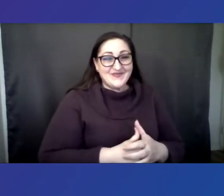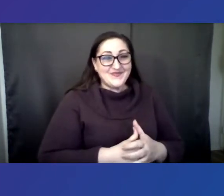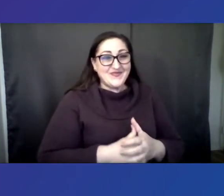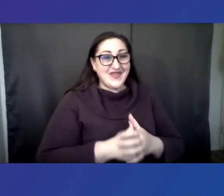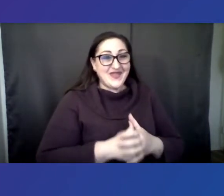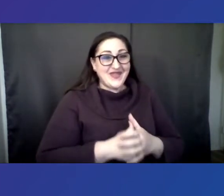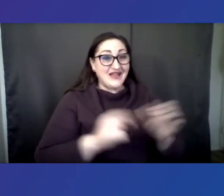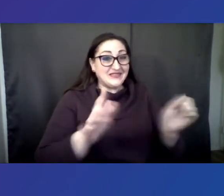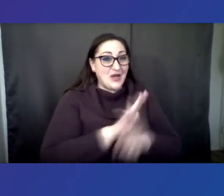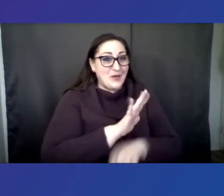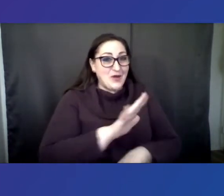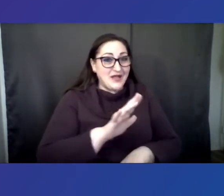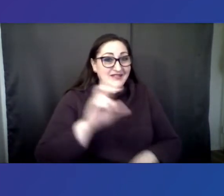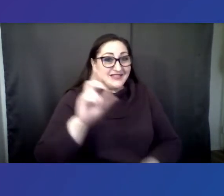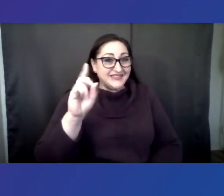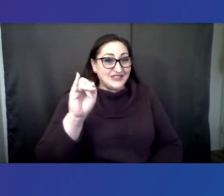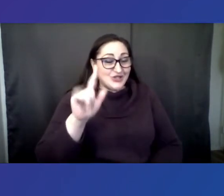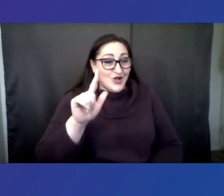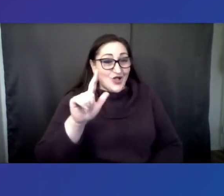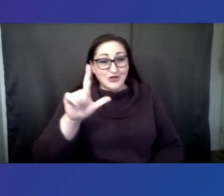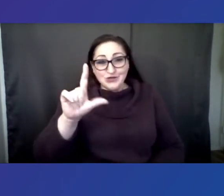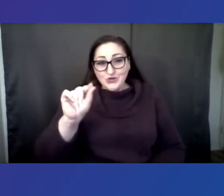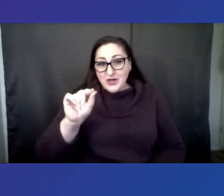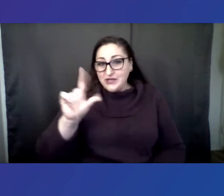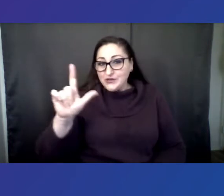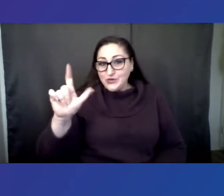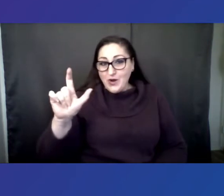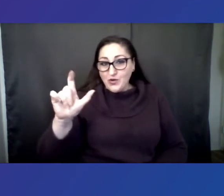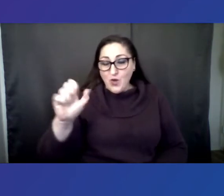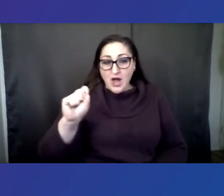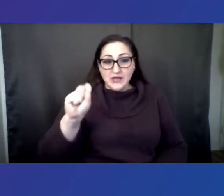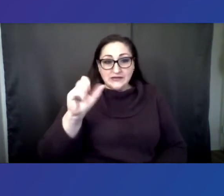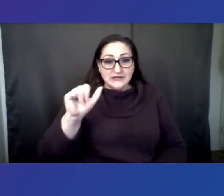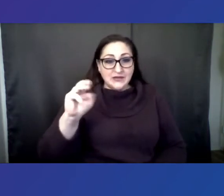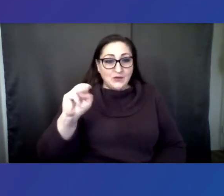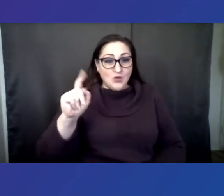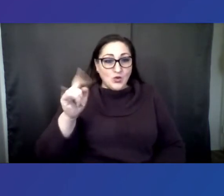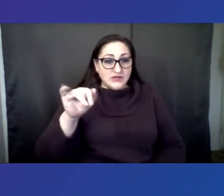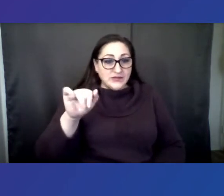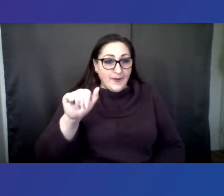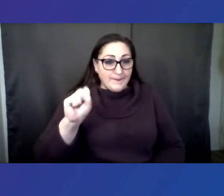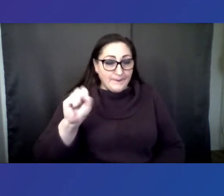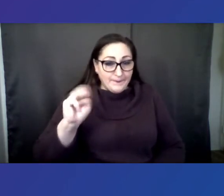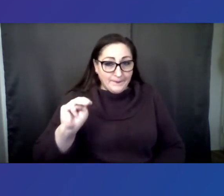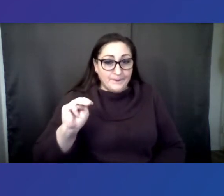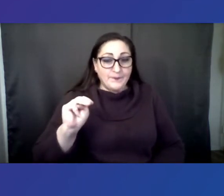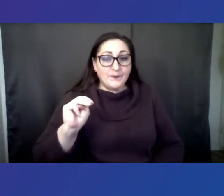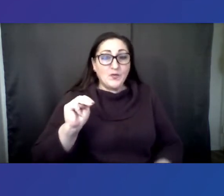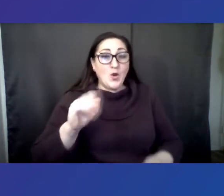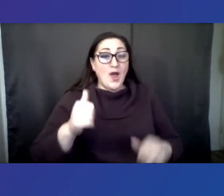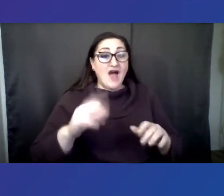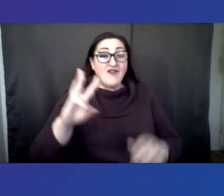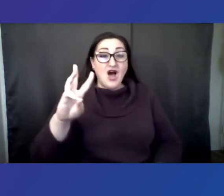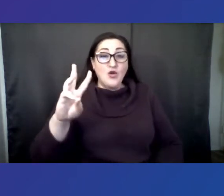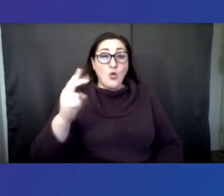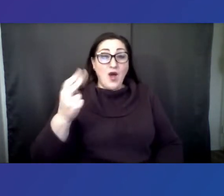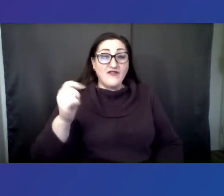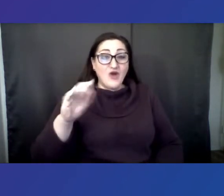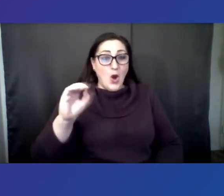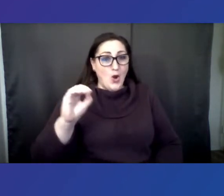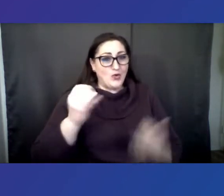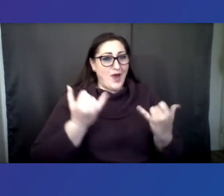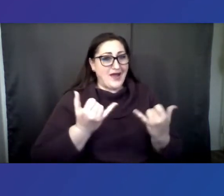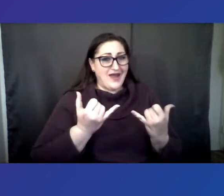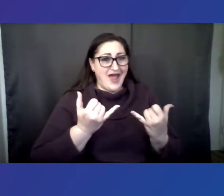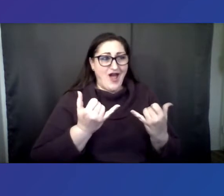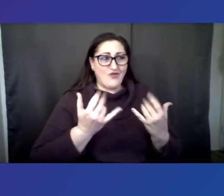digital 2021 Symposium held on the WOVA platform. As we are at the mercy of